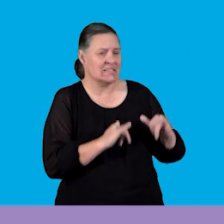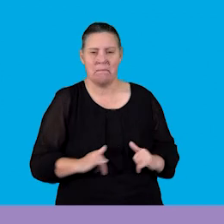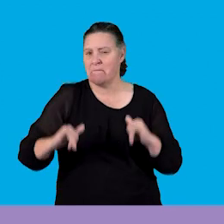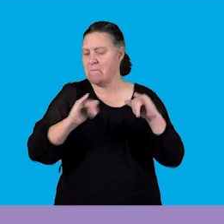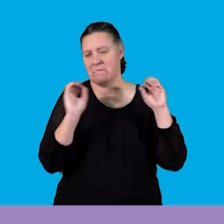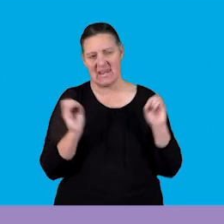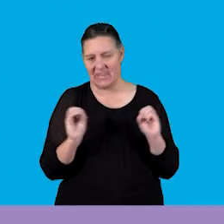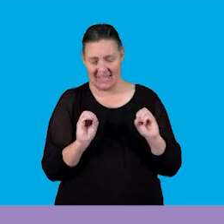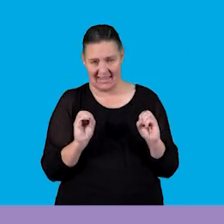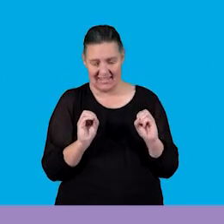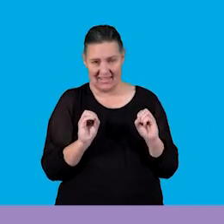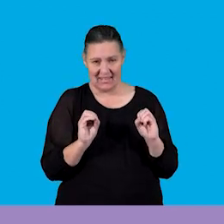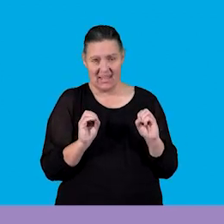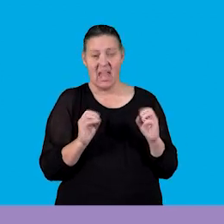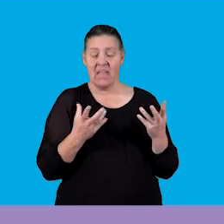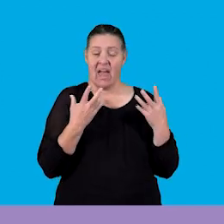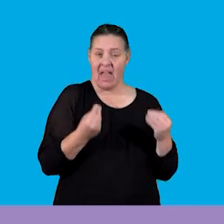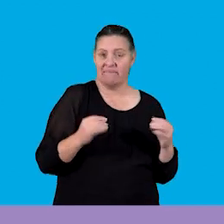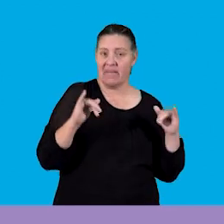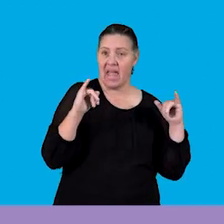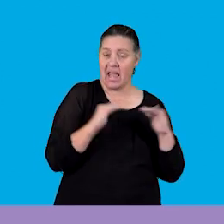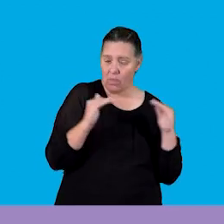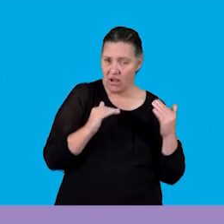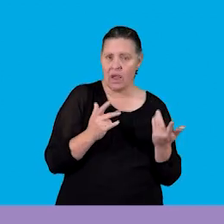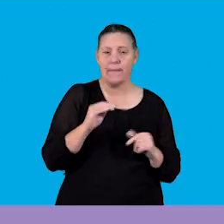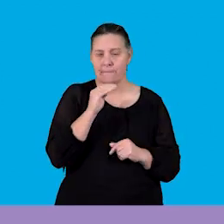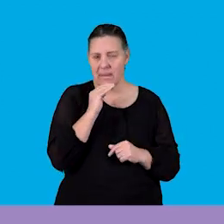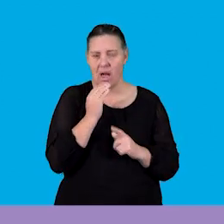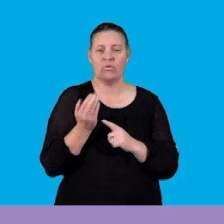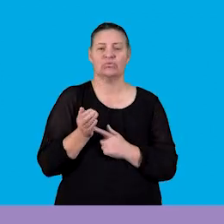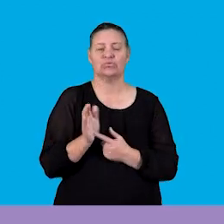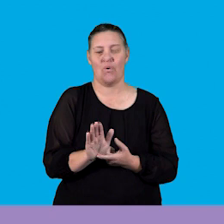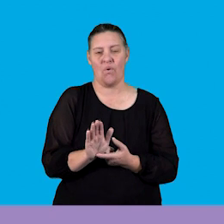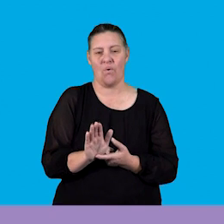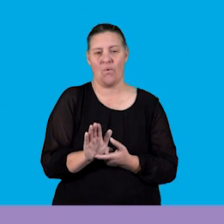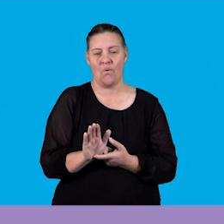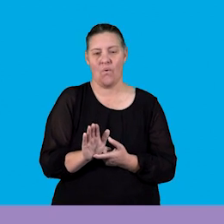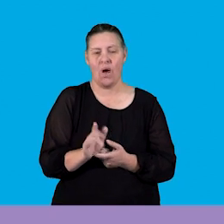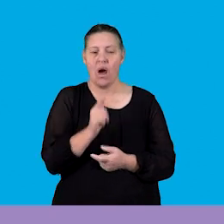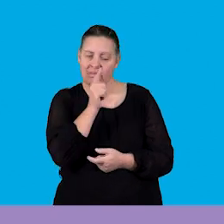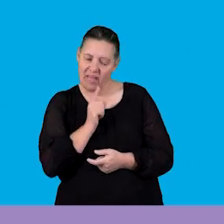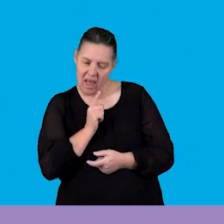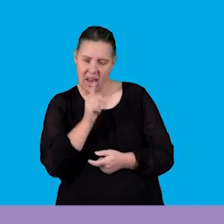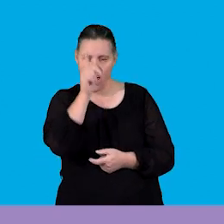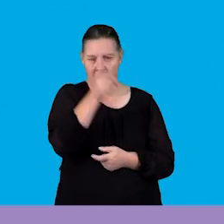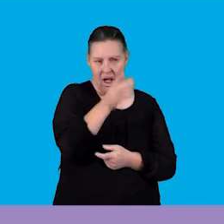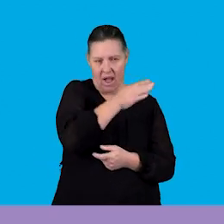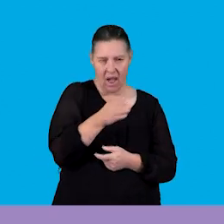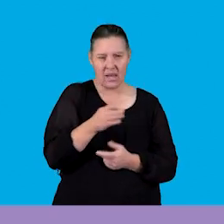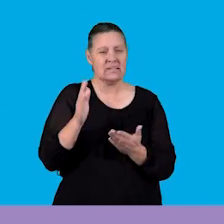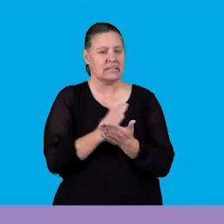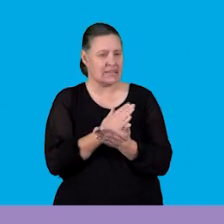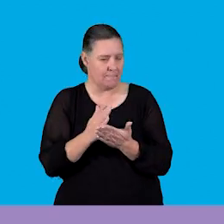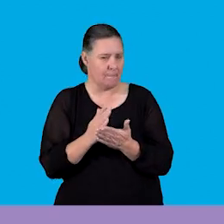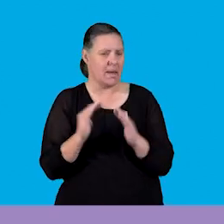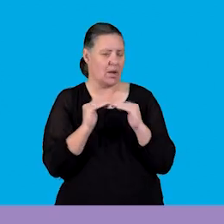that all of the sides are not equal. Now, if the sides were equal, or if there were equal sides, we would have been shown or told in